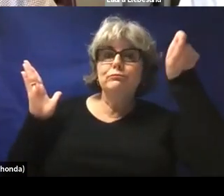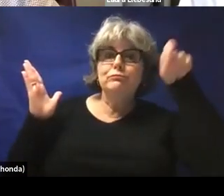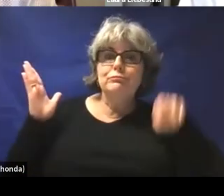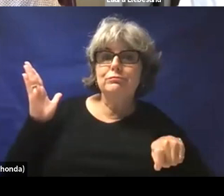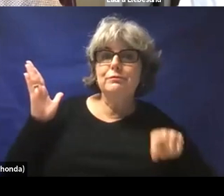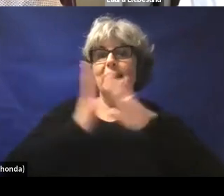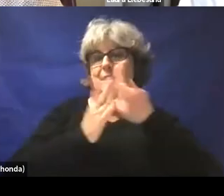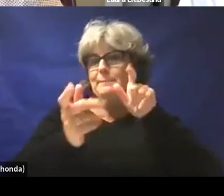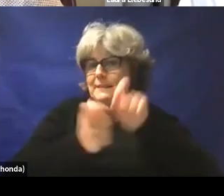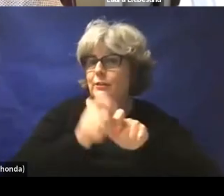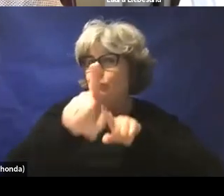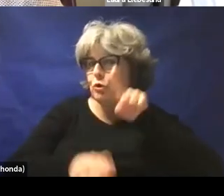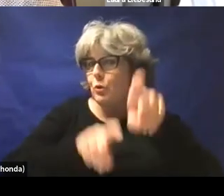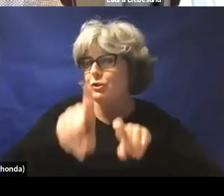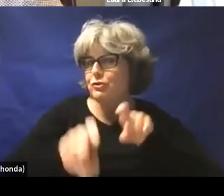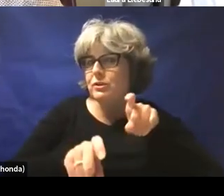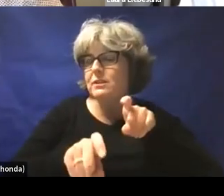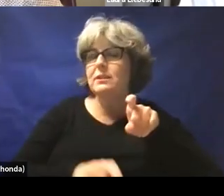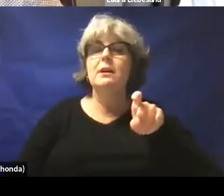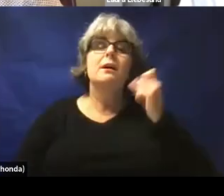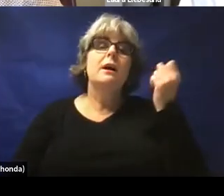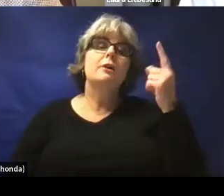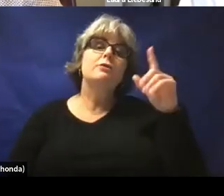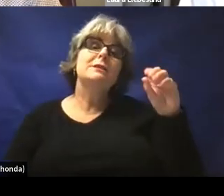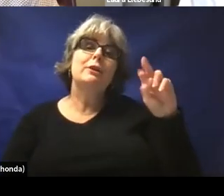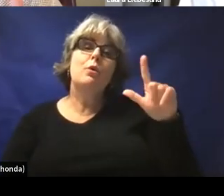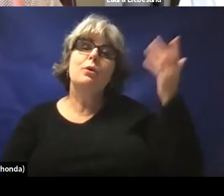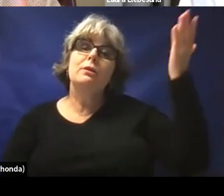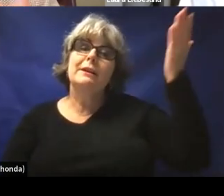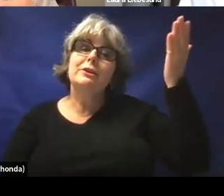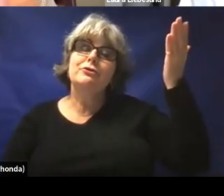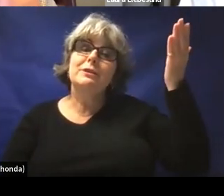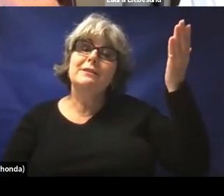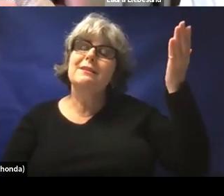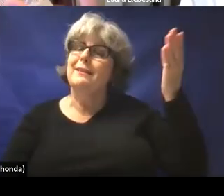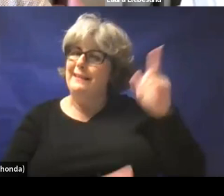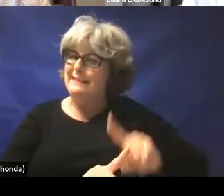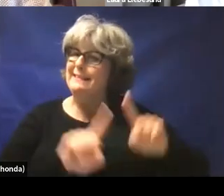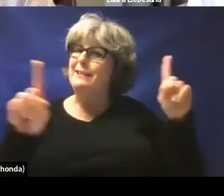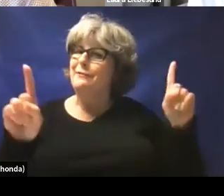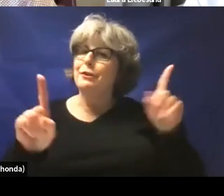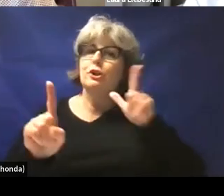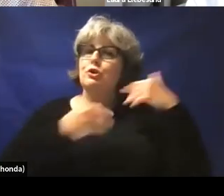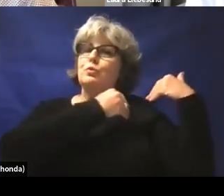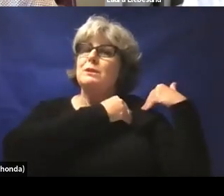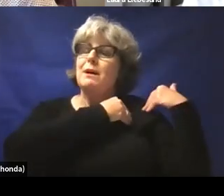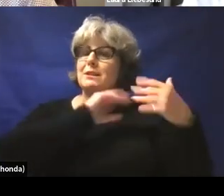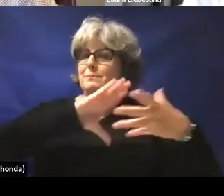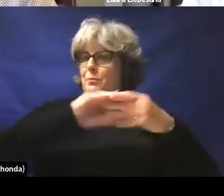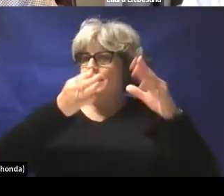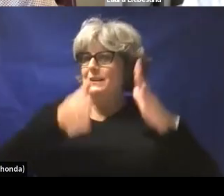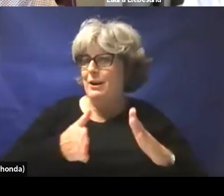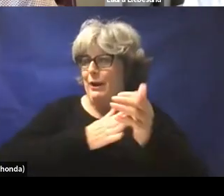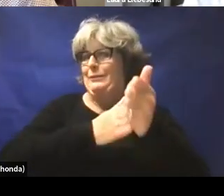ask targeted questions. And oral history, I mean, we really learned was a little bit different. Like, we're not in the driver's seat, it's the narrators. And so,